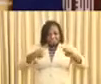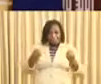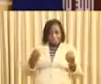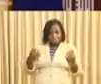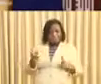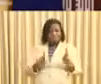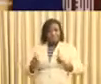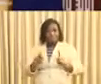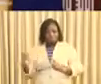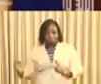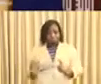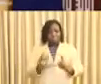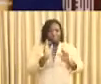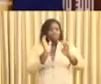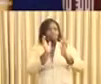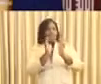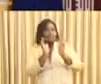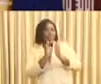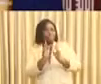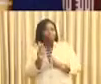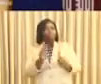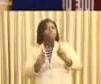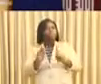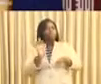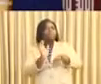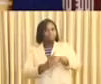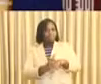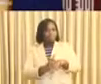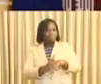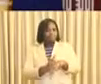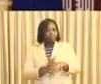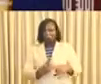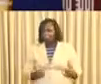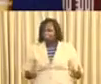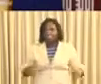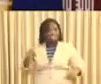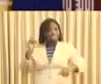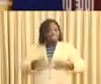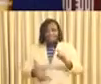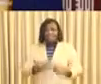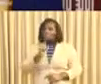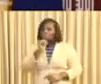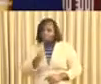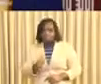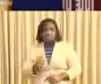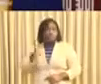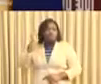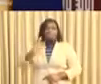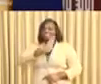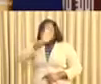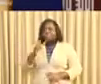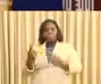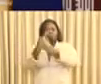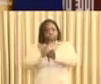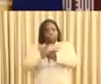infected persons, and we cannot and will not rest on our laurels. We will not let our